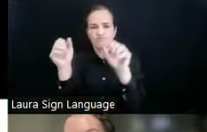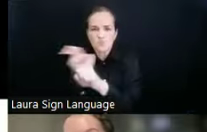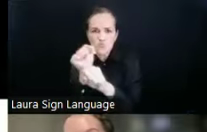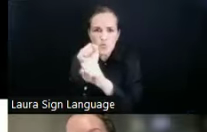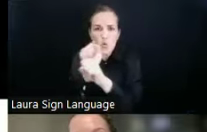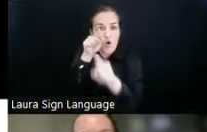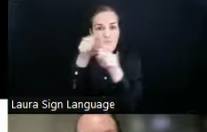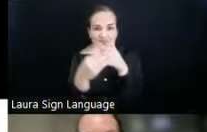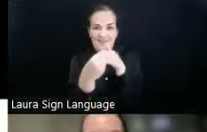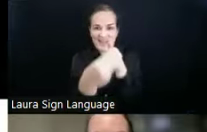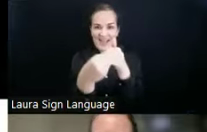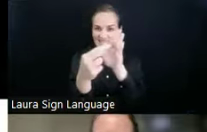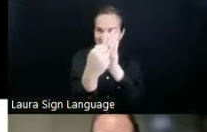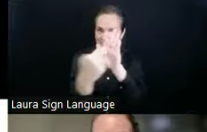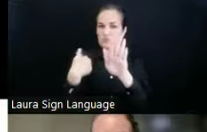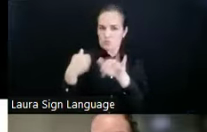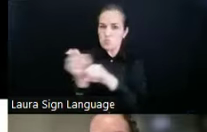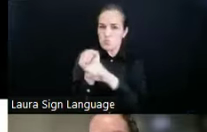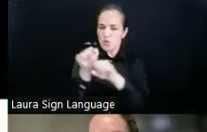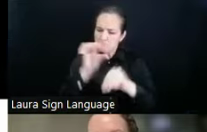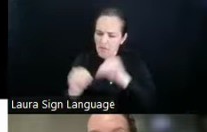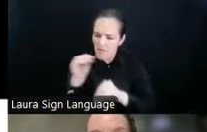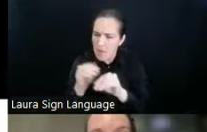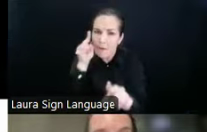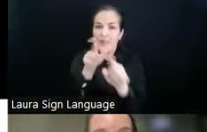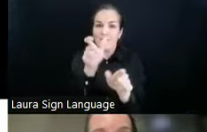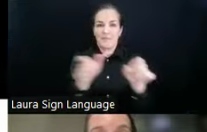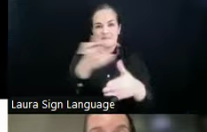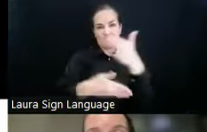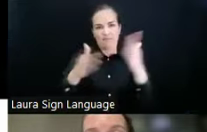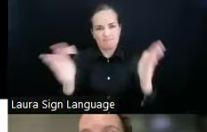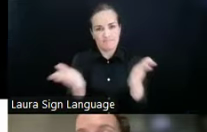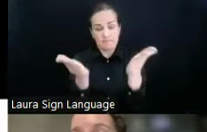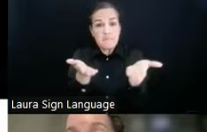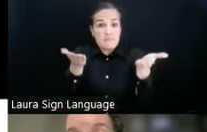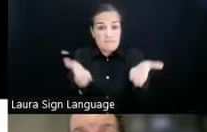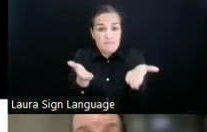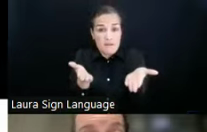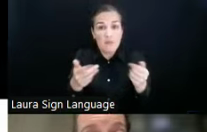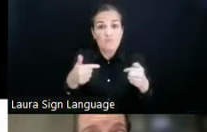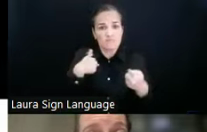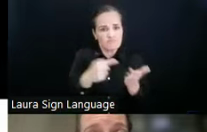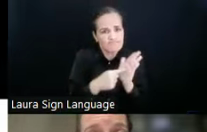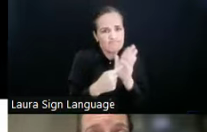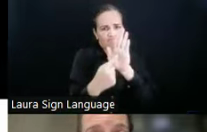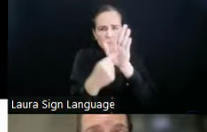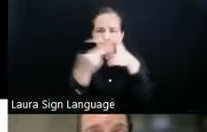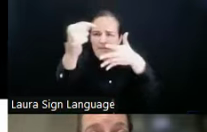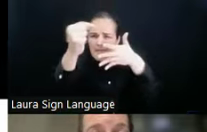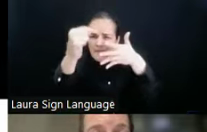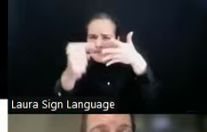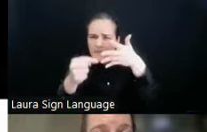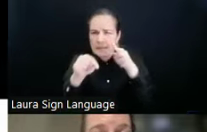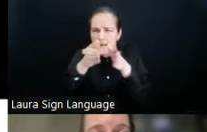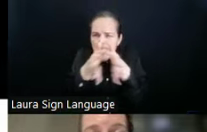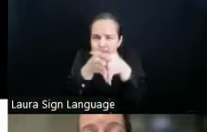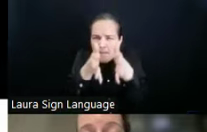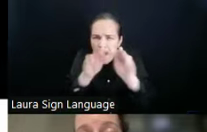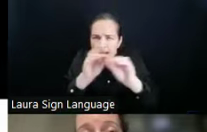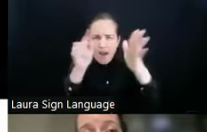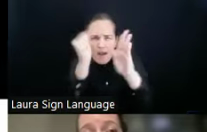for action for persons with disabilities. And today we are going to unpack this a little bit and look at all of